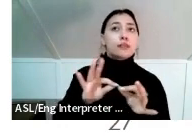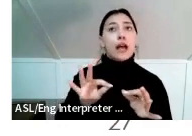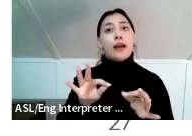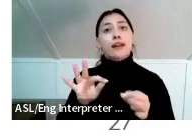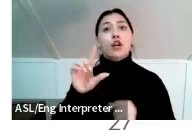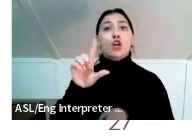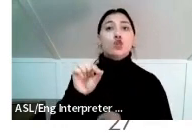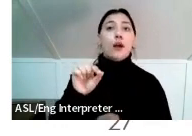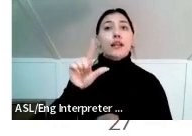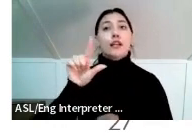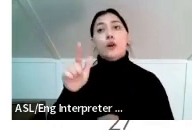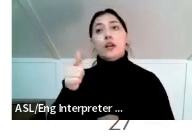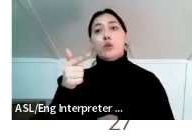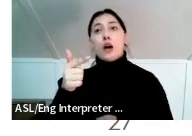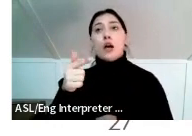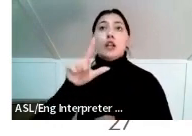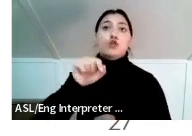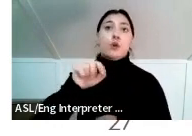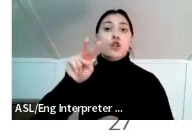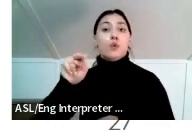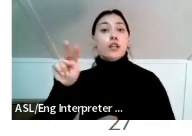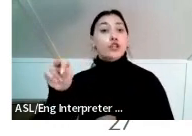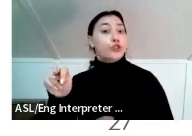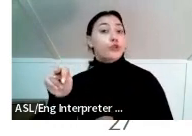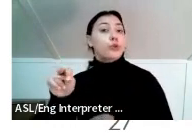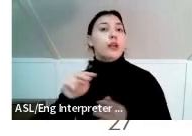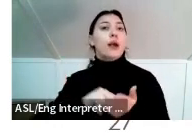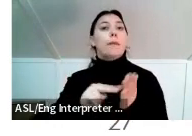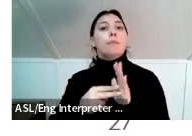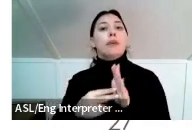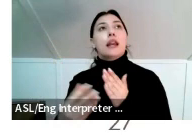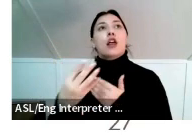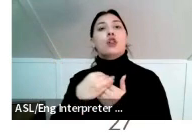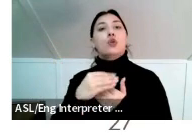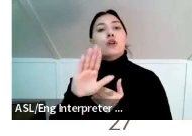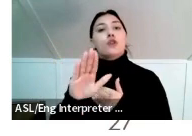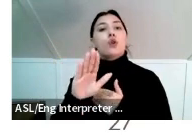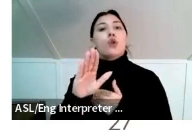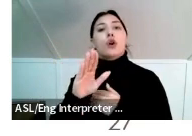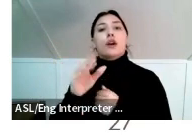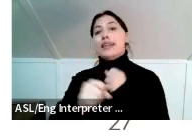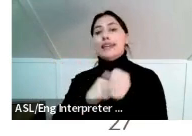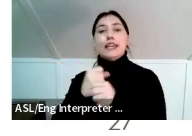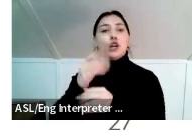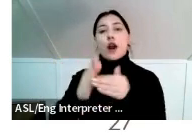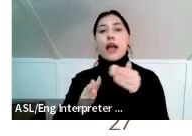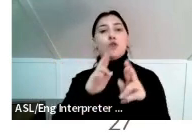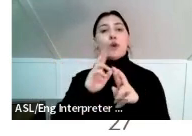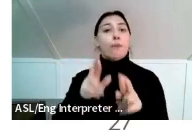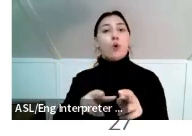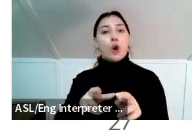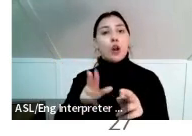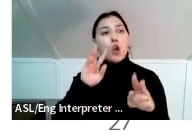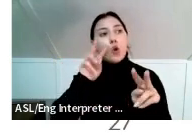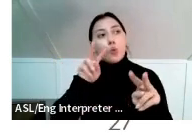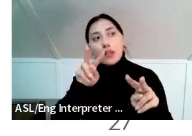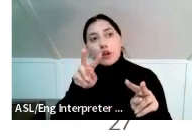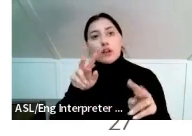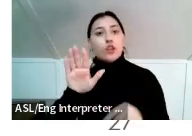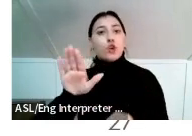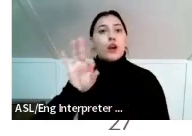20, 21, and 22, then as part of your year-end report, we'd be looking for